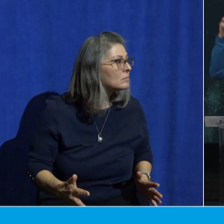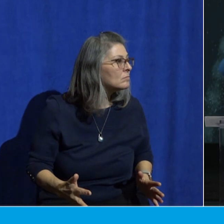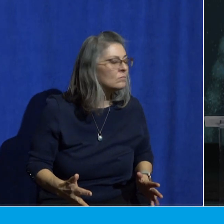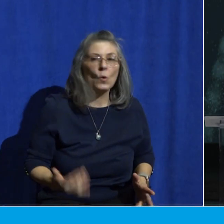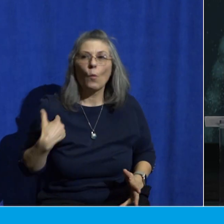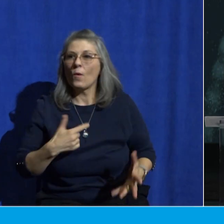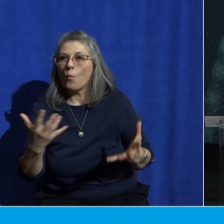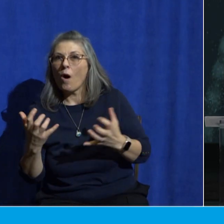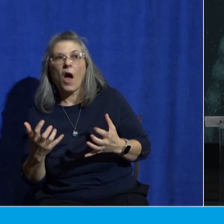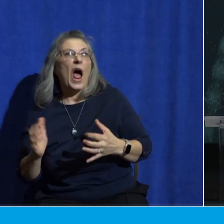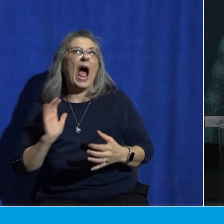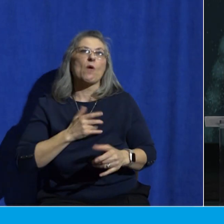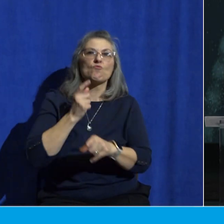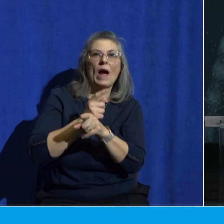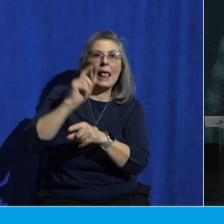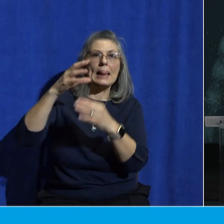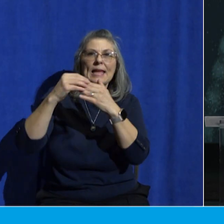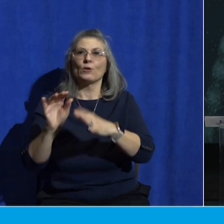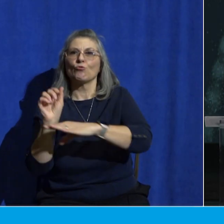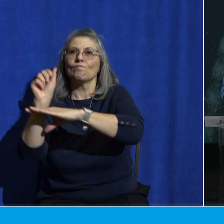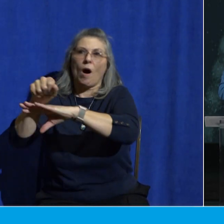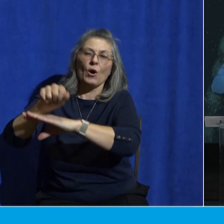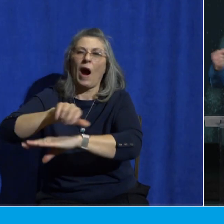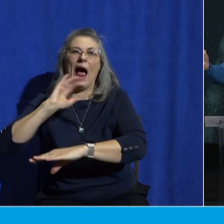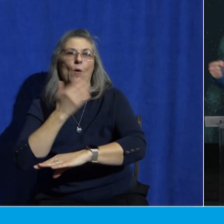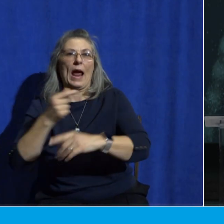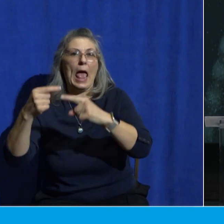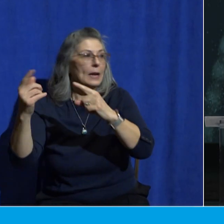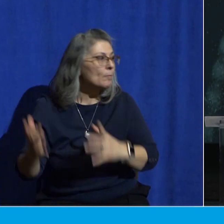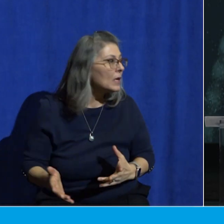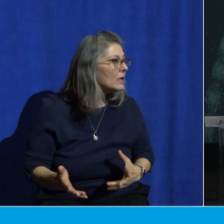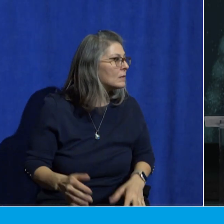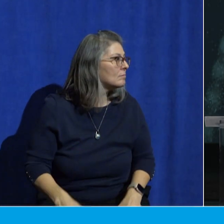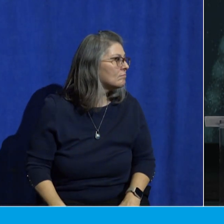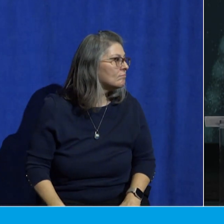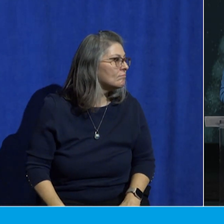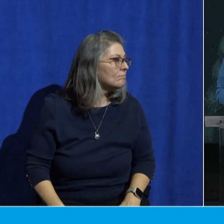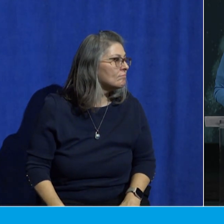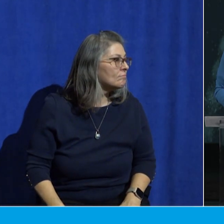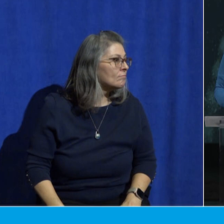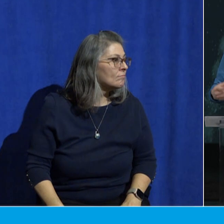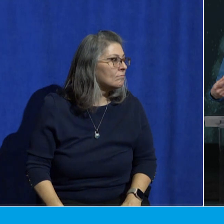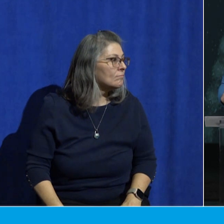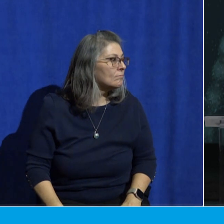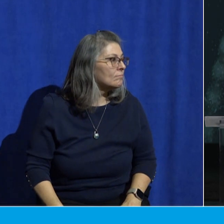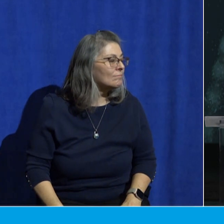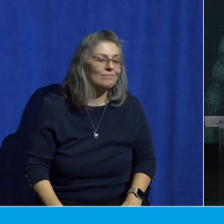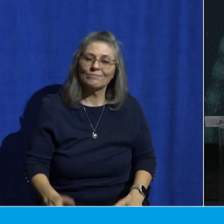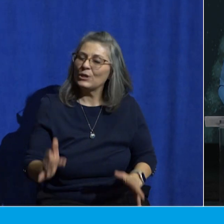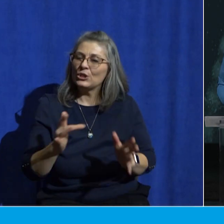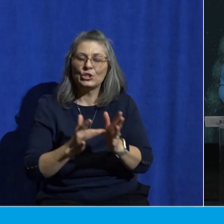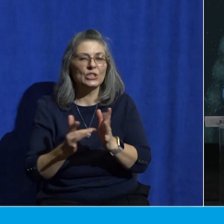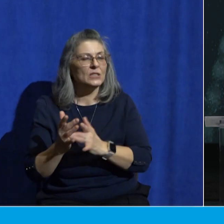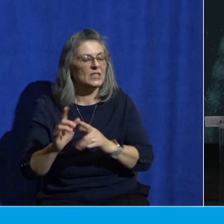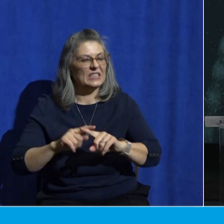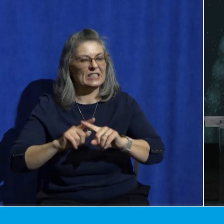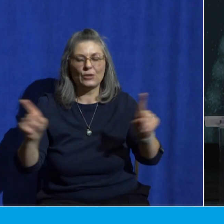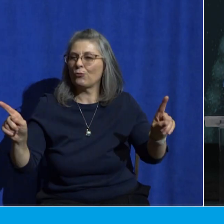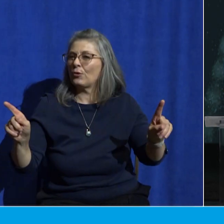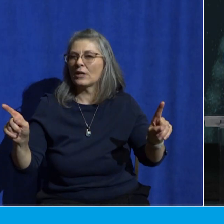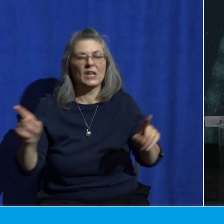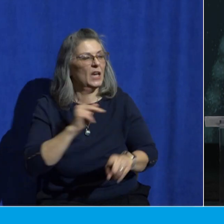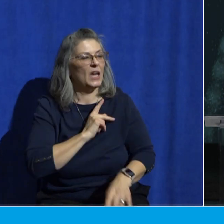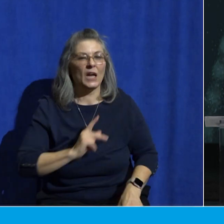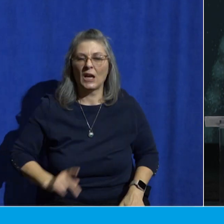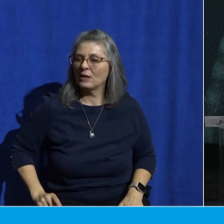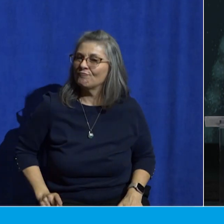power and crush enemies. We're drawn to them. But Jesus is a different kind of king. He